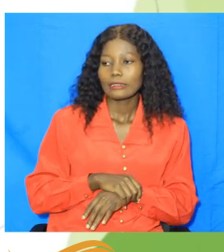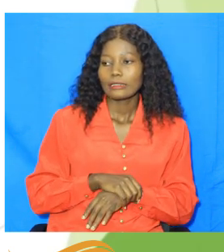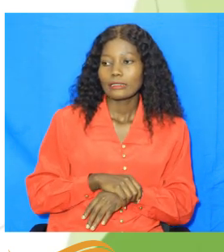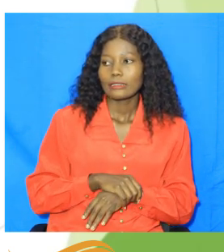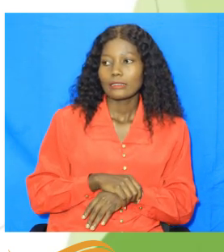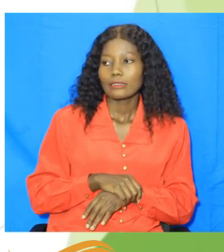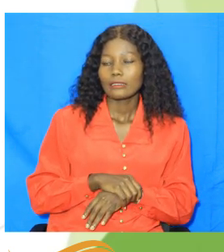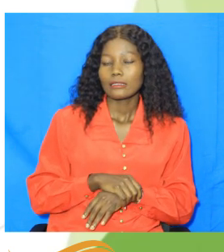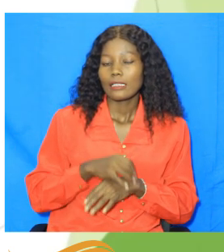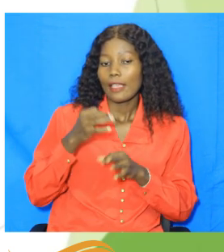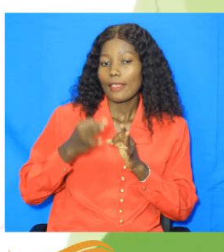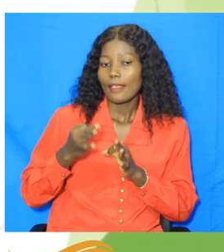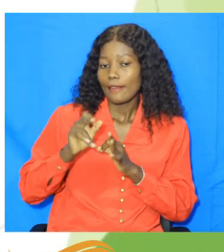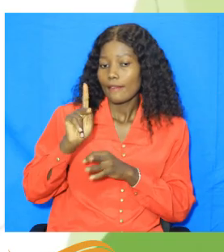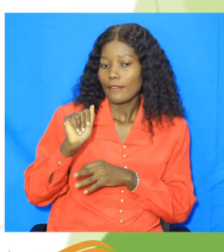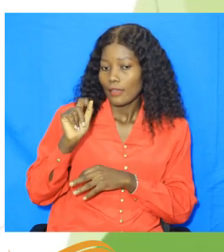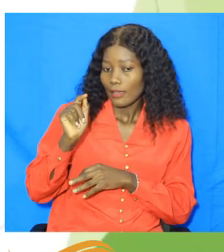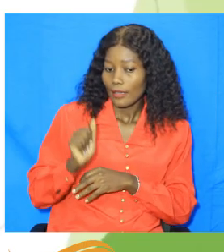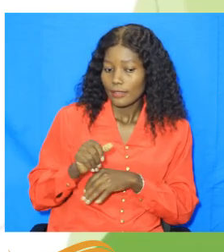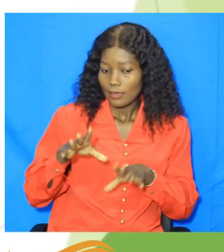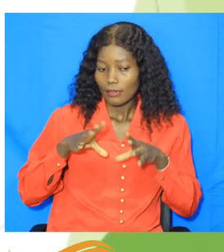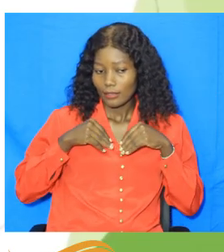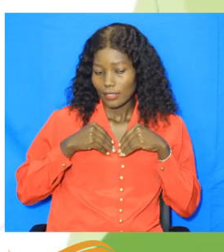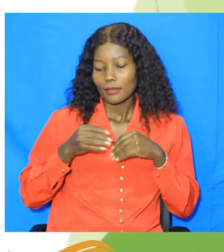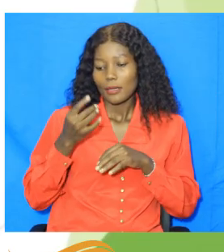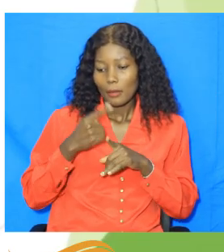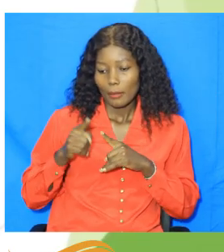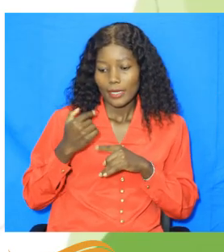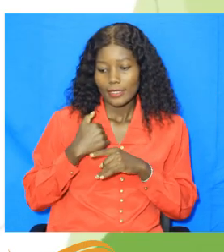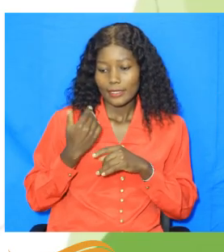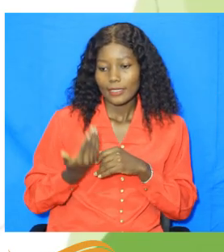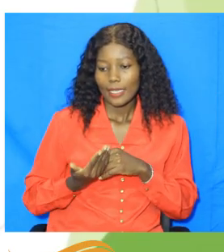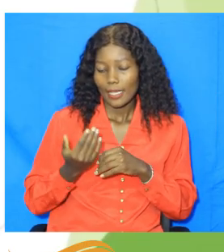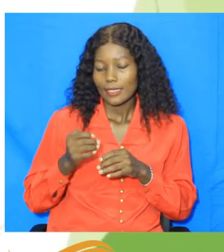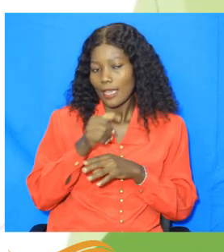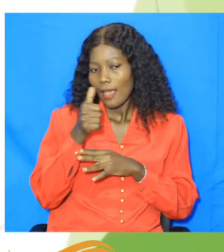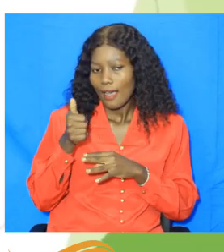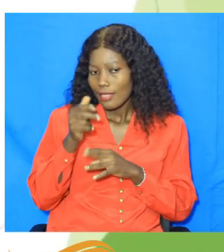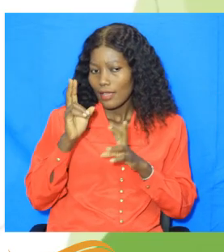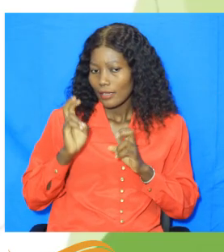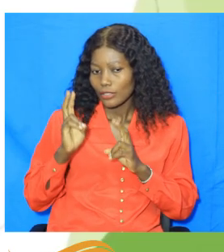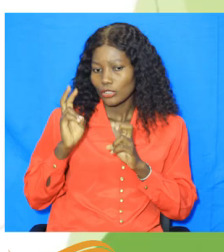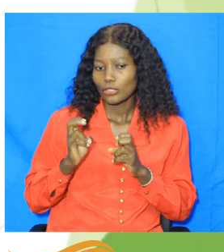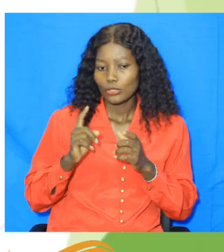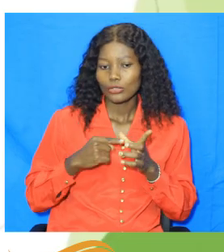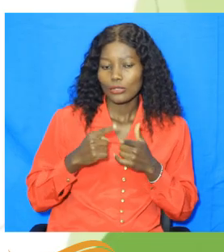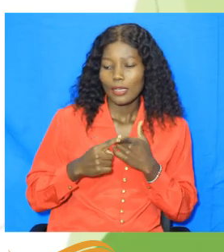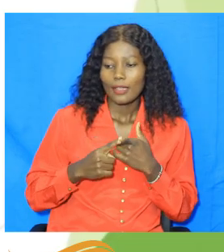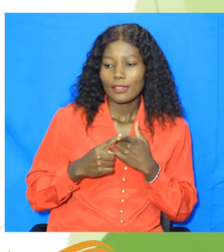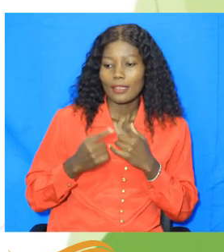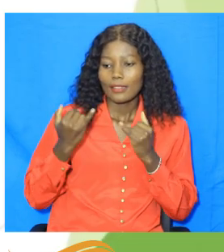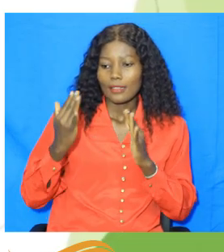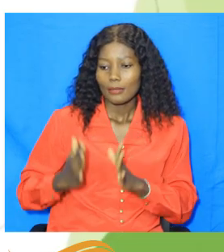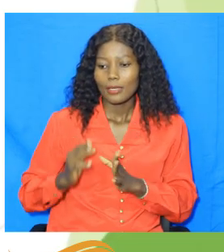in case the kata was acceptable, but it had discrepancies, then the athlete will